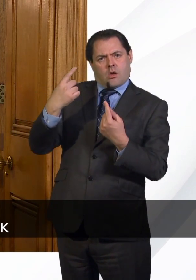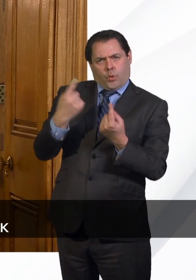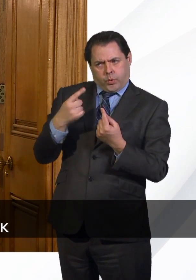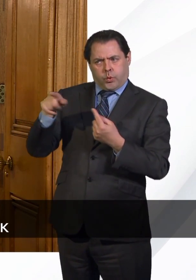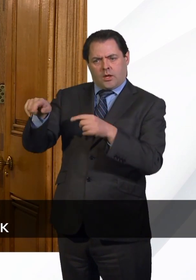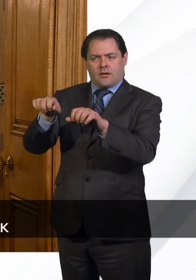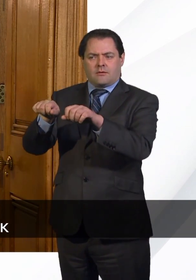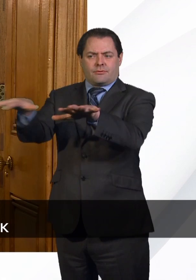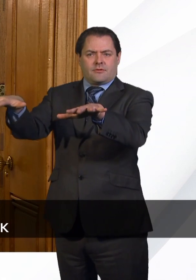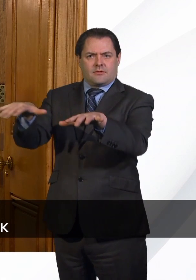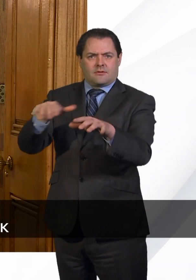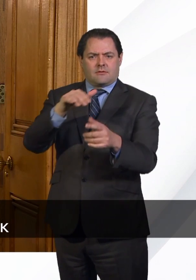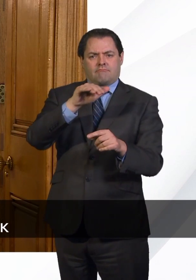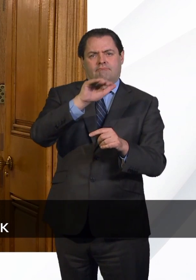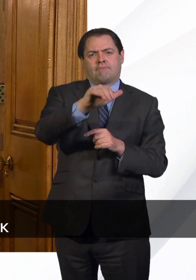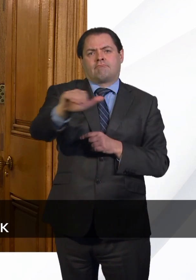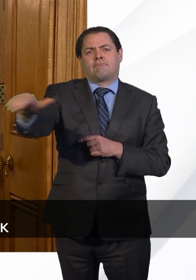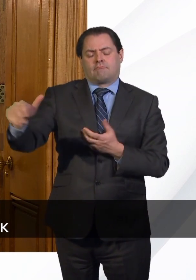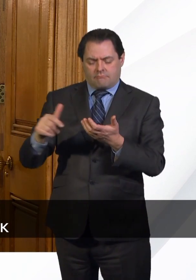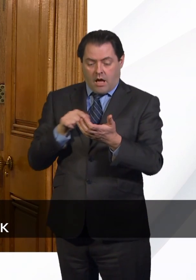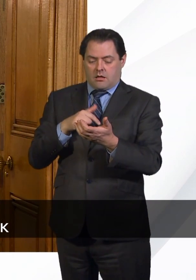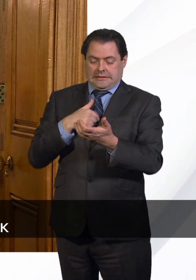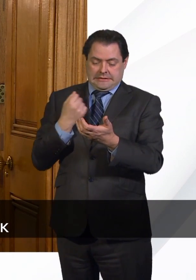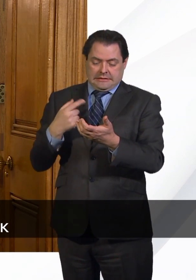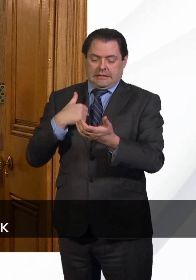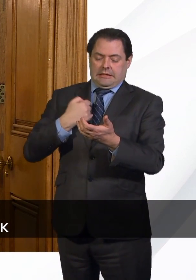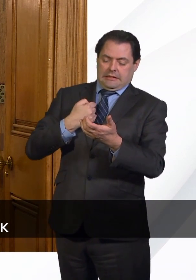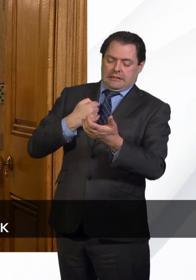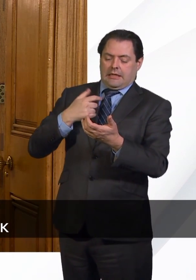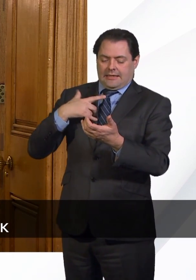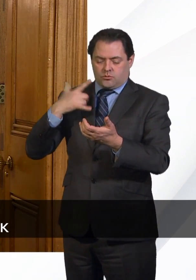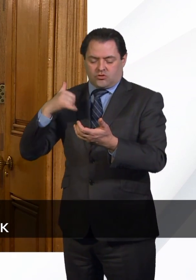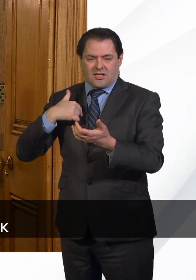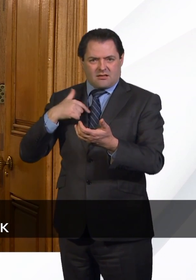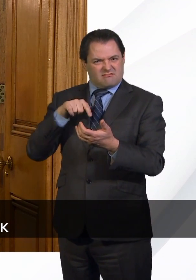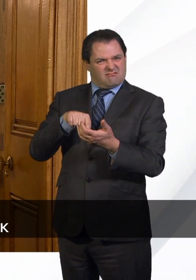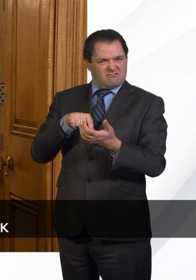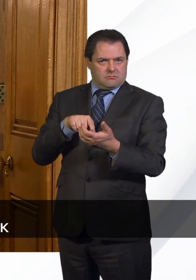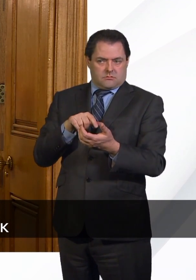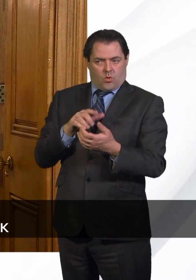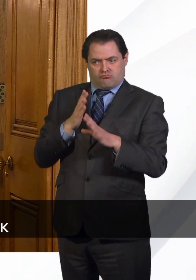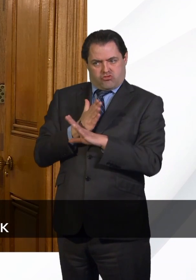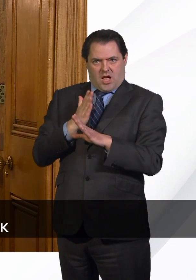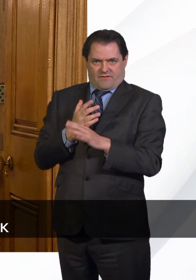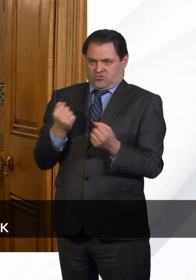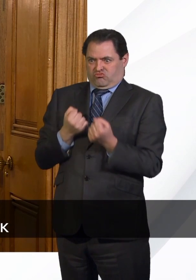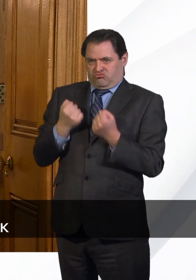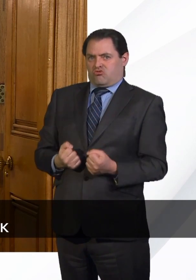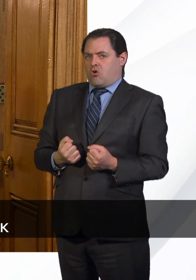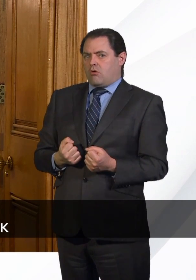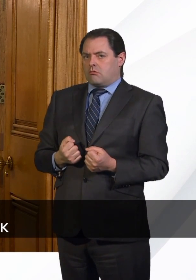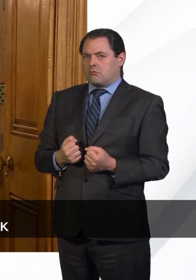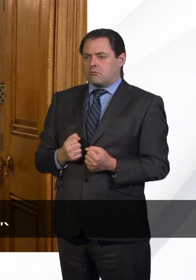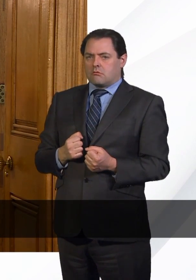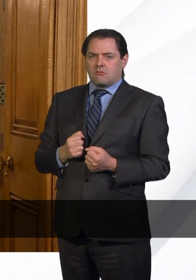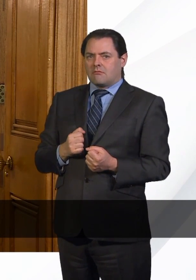this has the highest level of privacy built in to make sure that we can